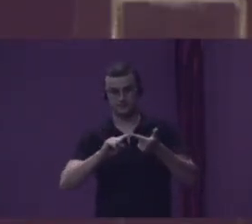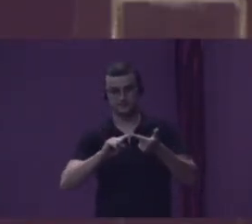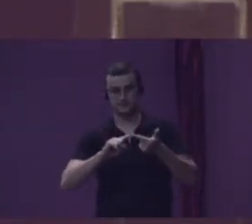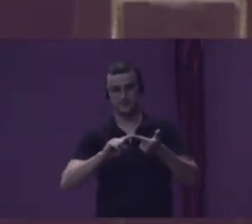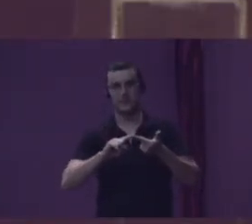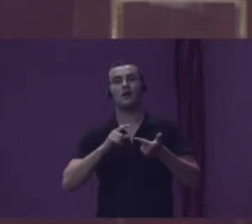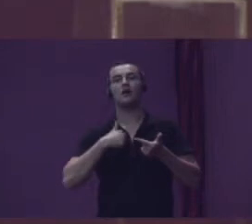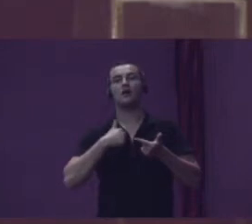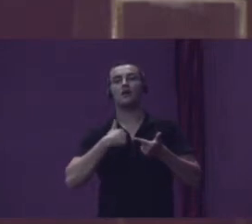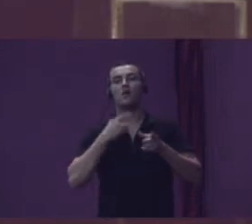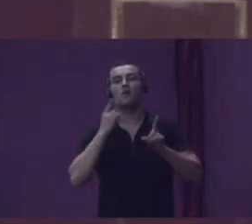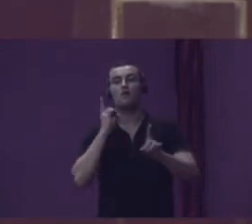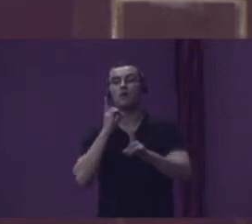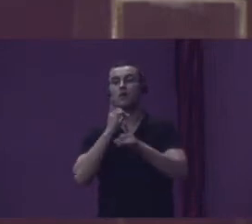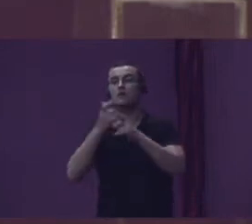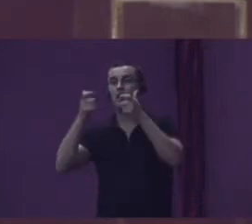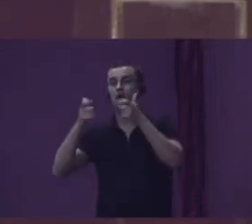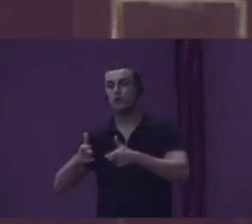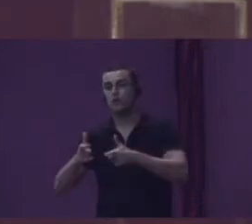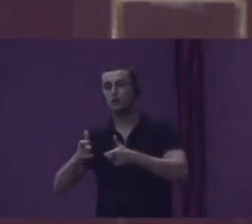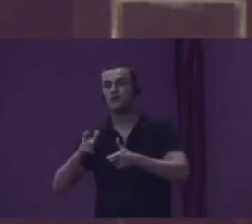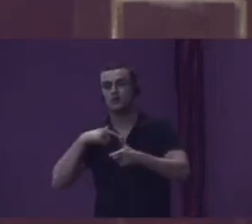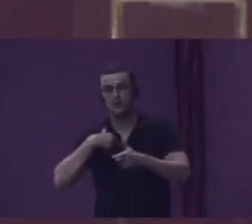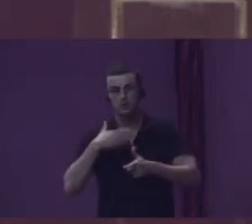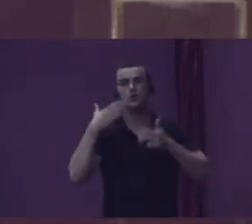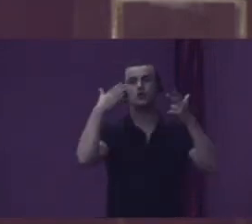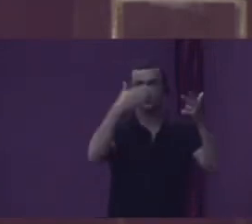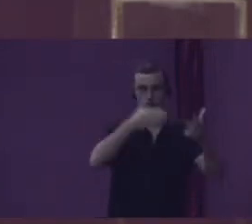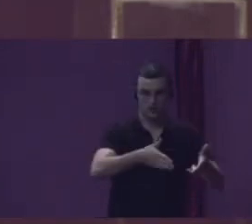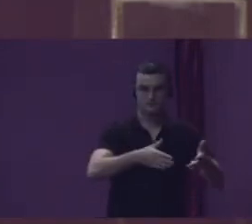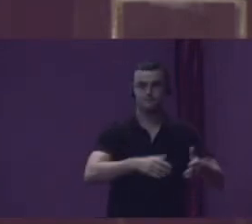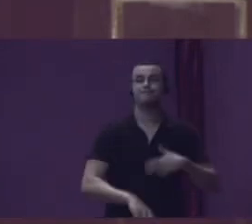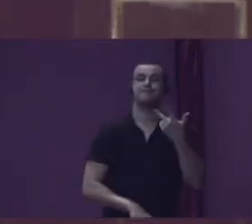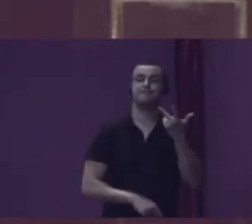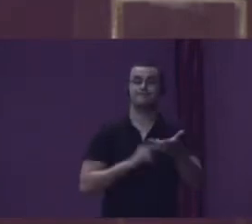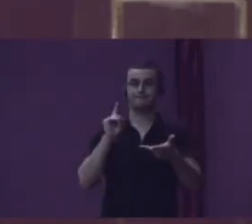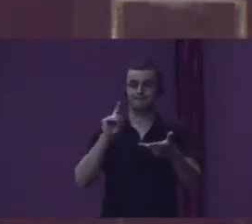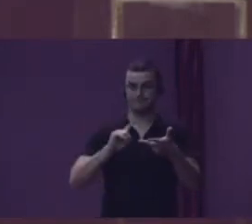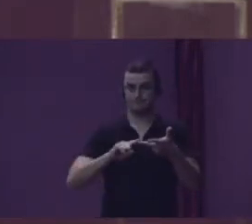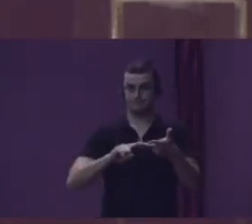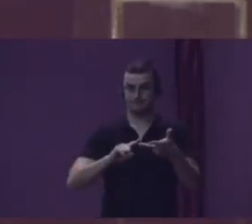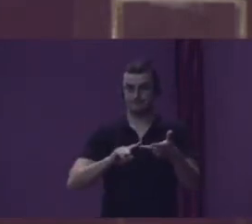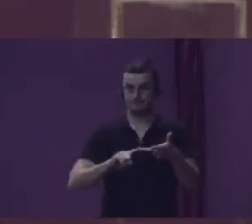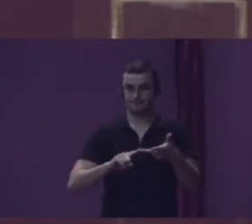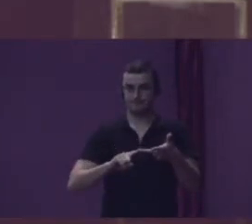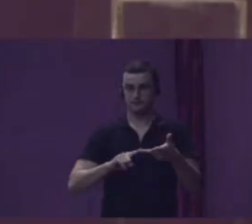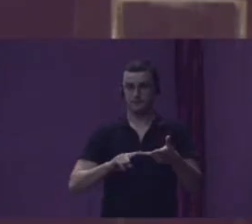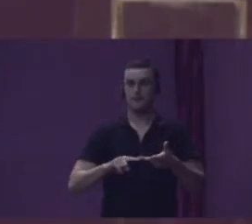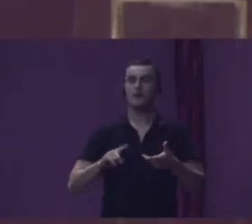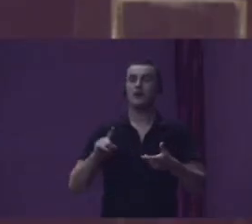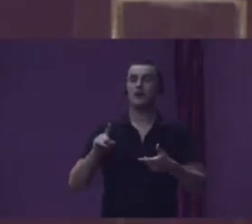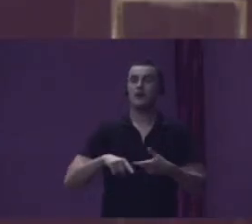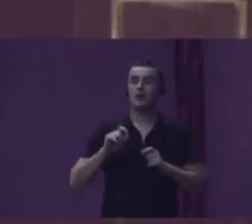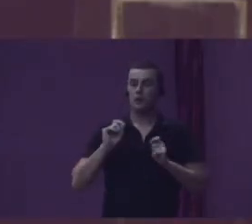3 is her ability to receive treatment that is appropriate and is